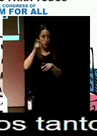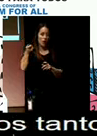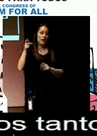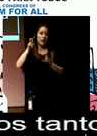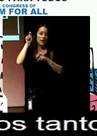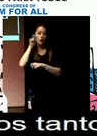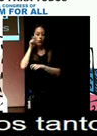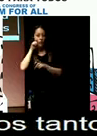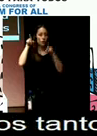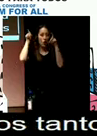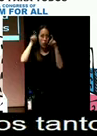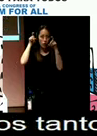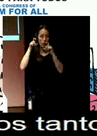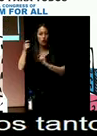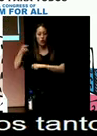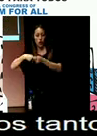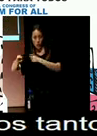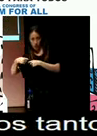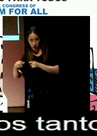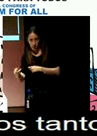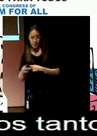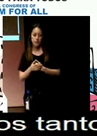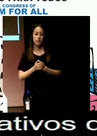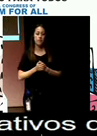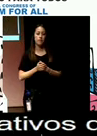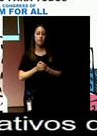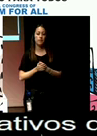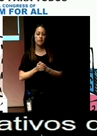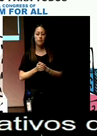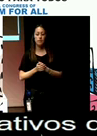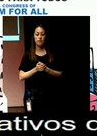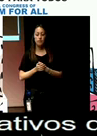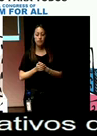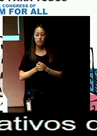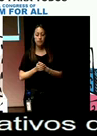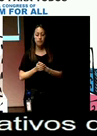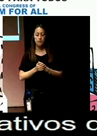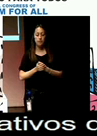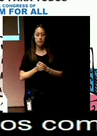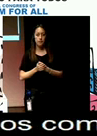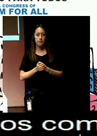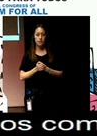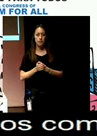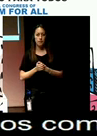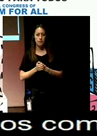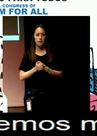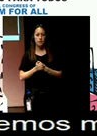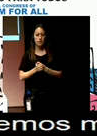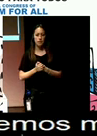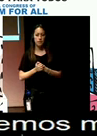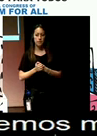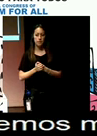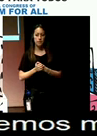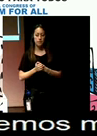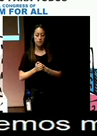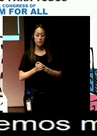bit later. So the idea was to bring offer and demand together.